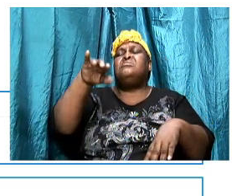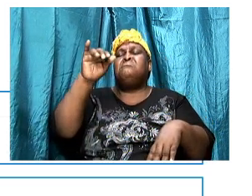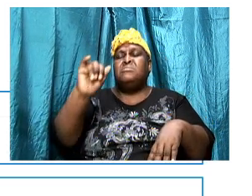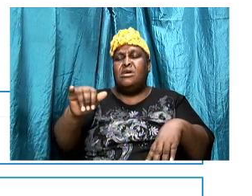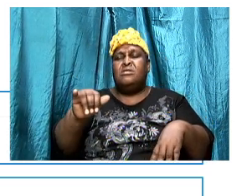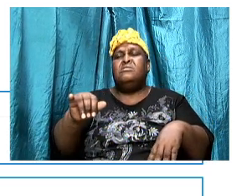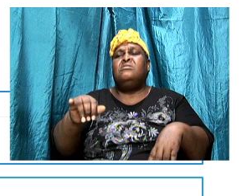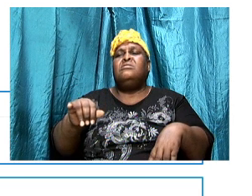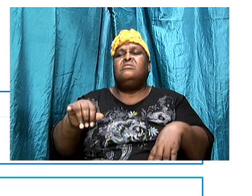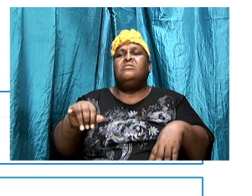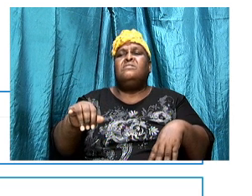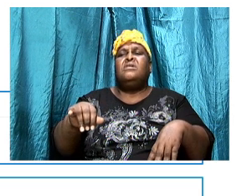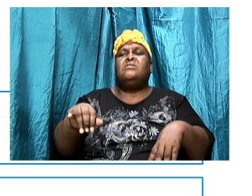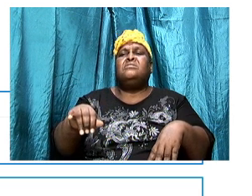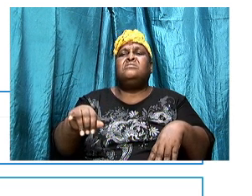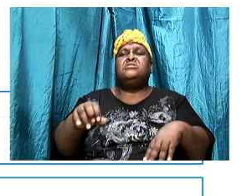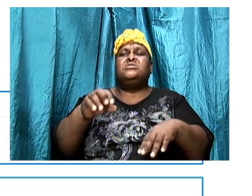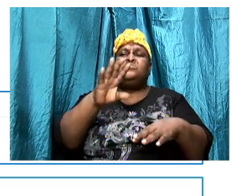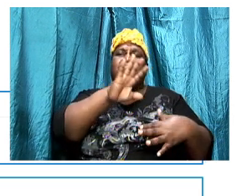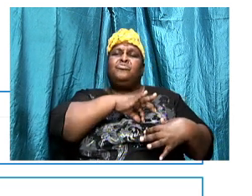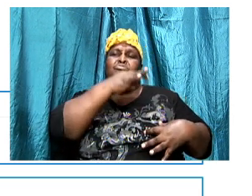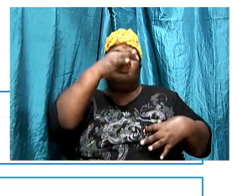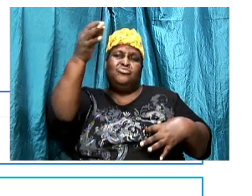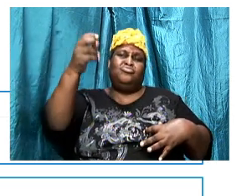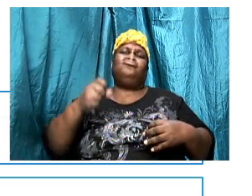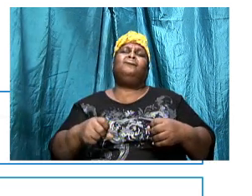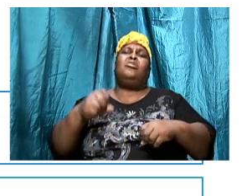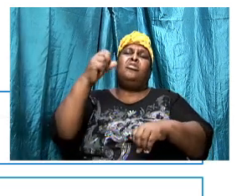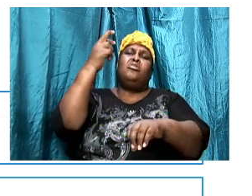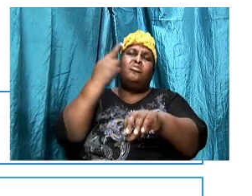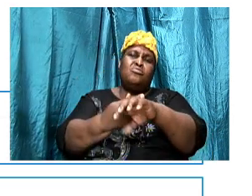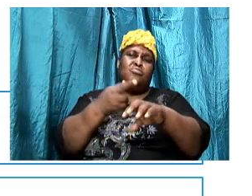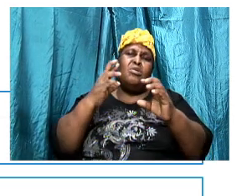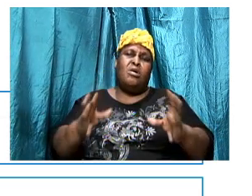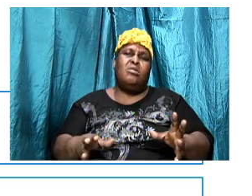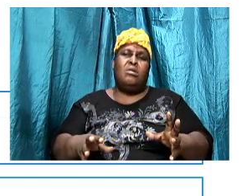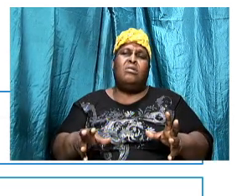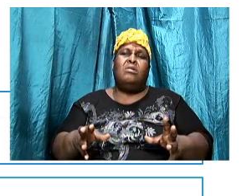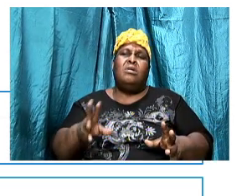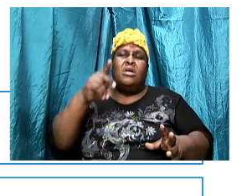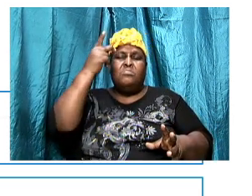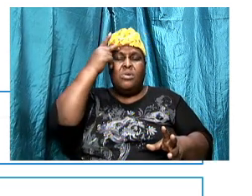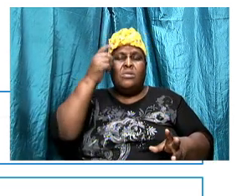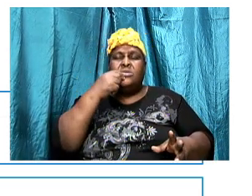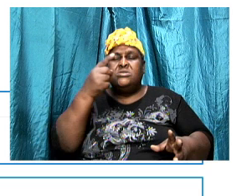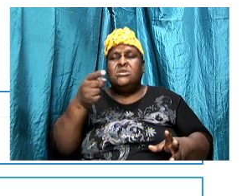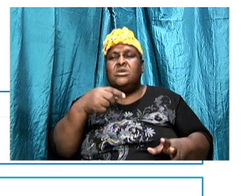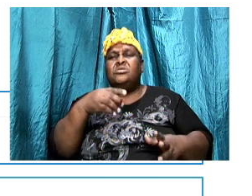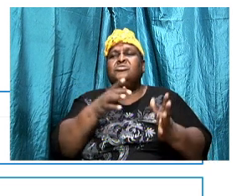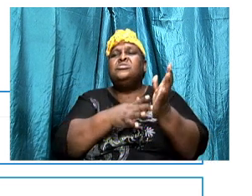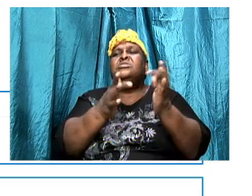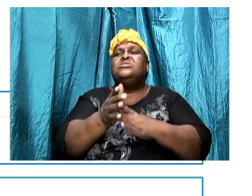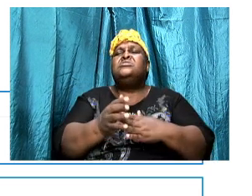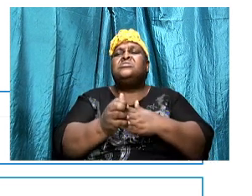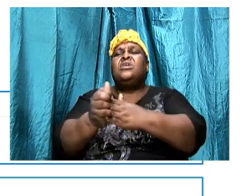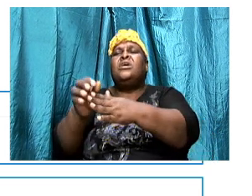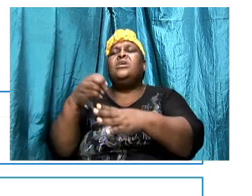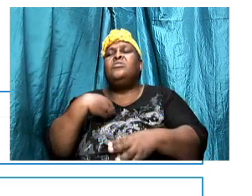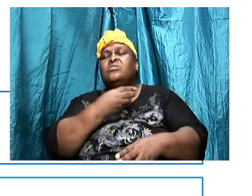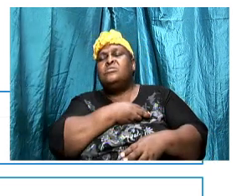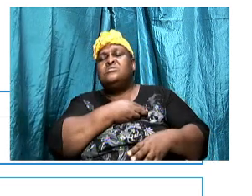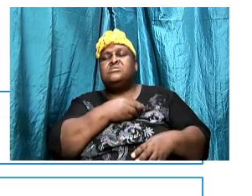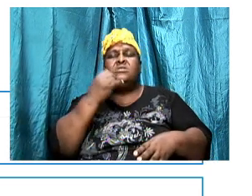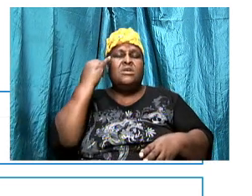But Paul was saying that, you know, Christ guide us, and if we should follow Christ, then we should